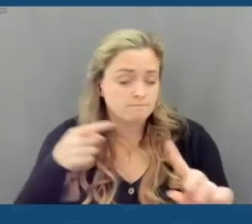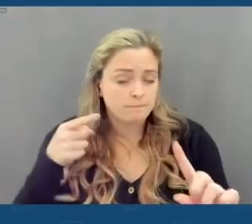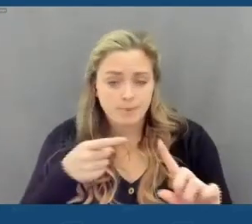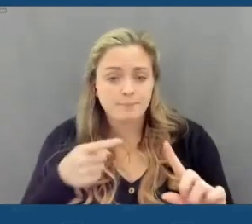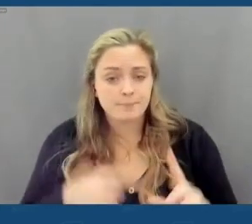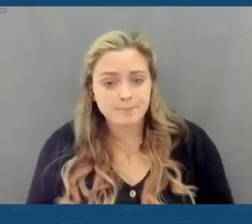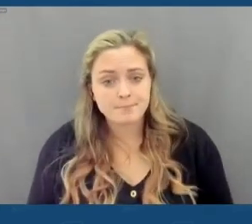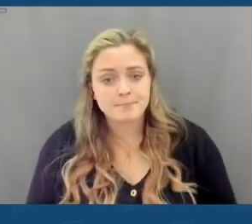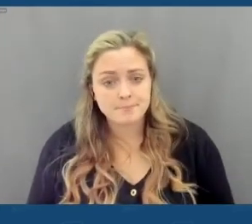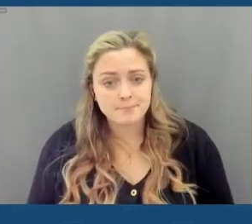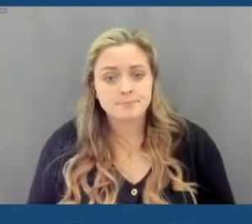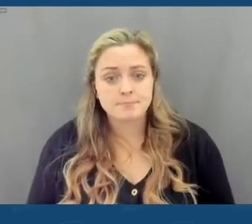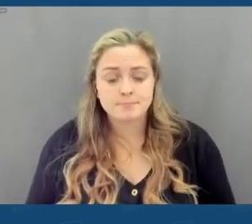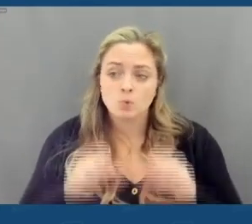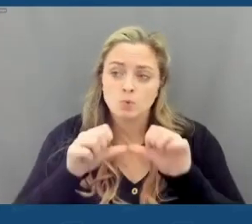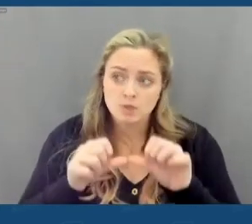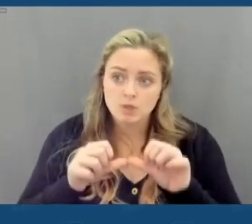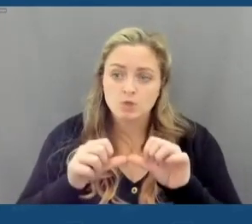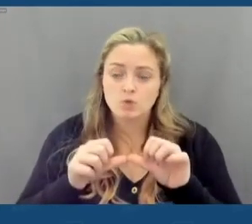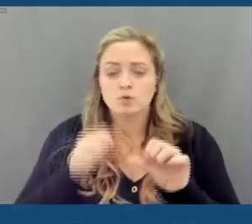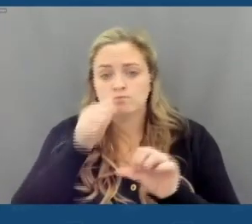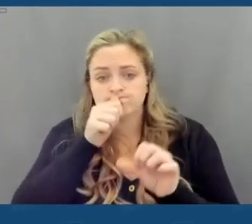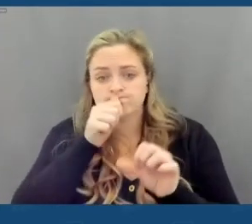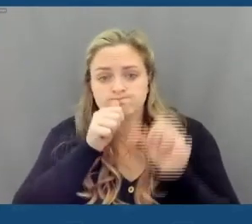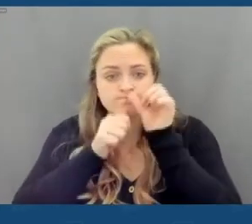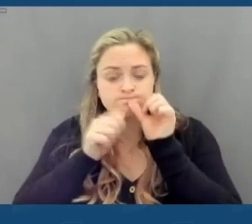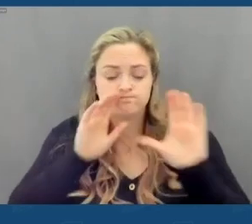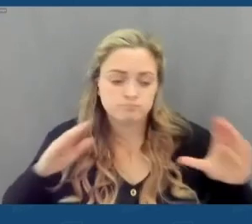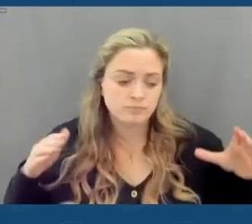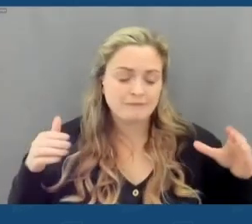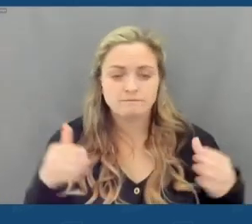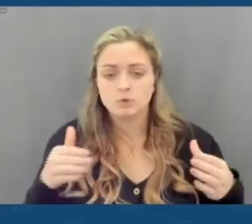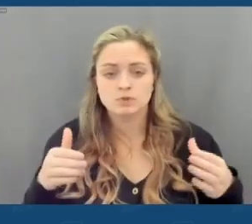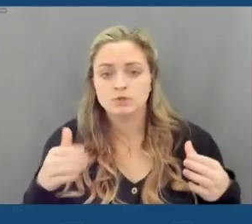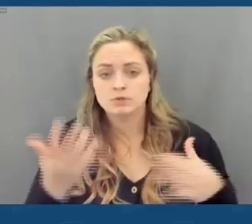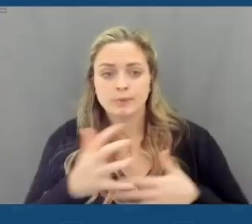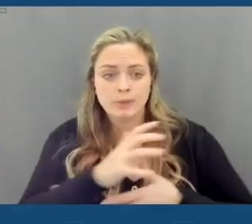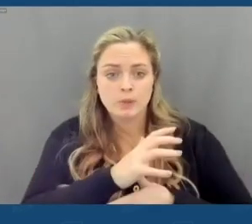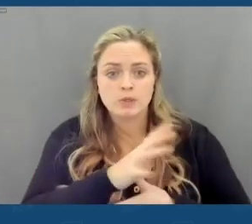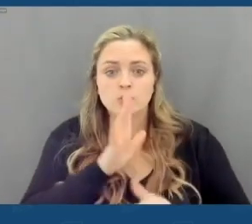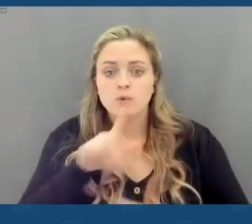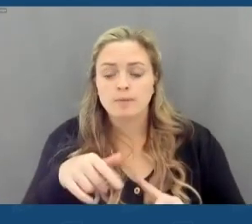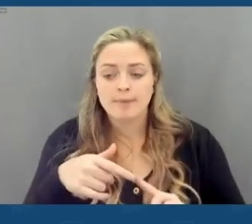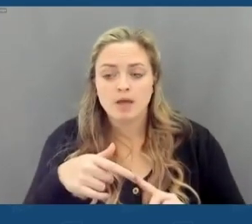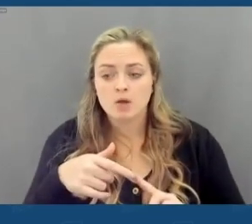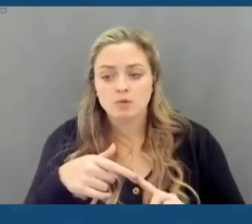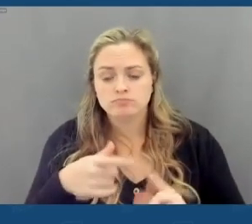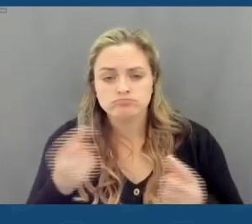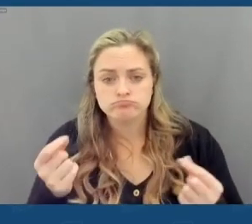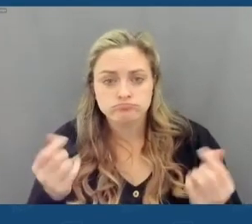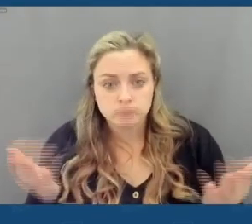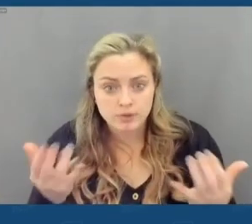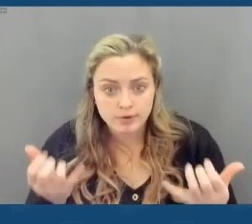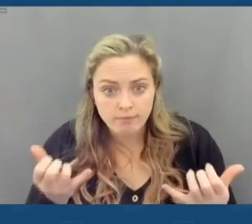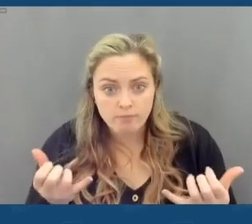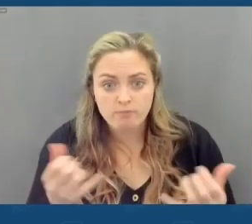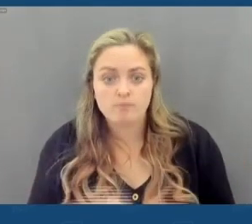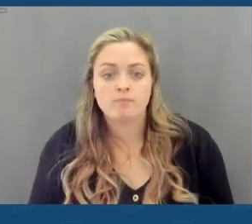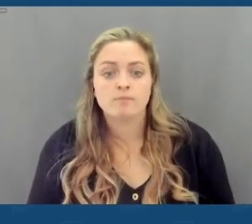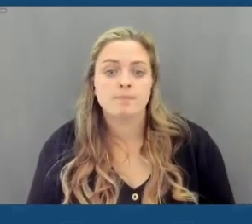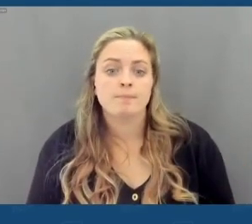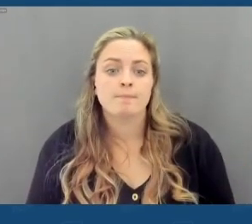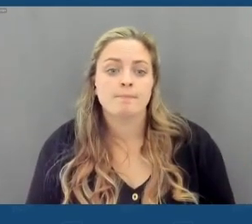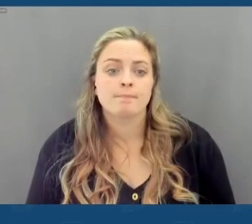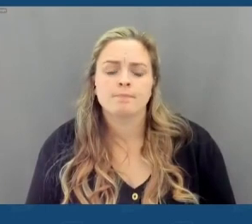we're going to keep building up our resiliency. We're going to keep focusing on our priorities and talk about what we can do here today. And this is going to be an